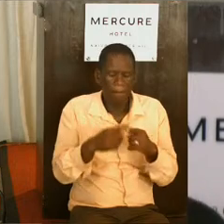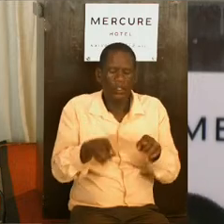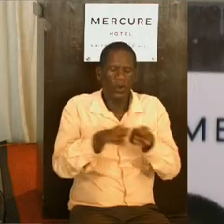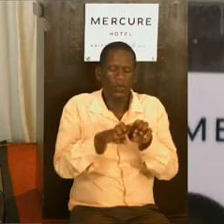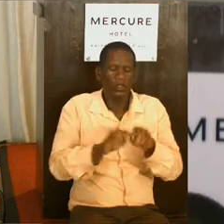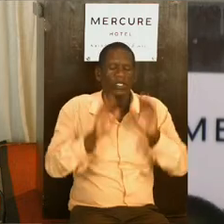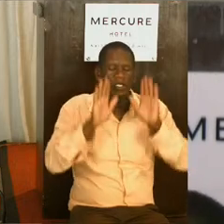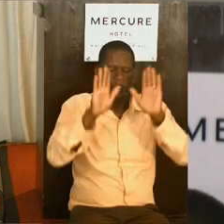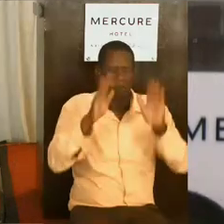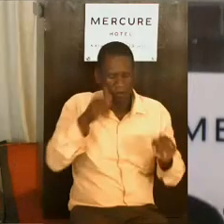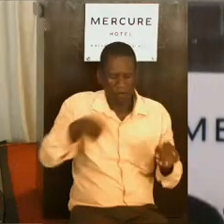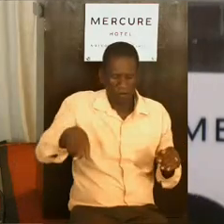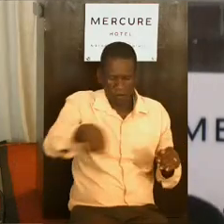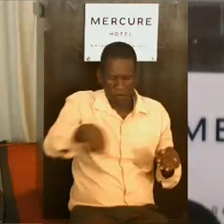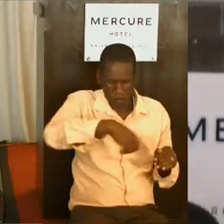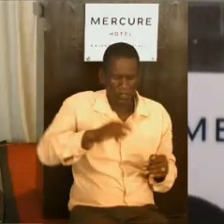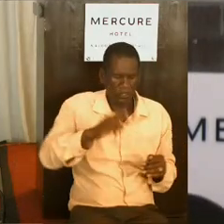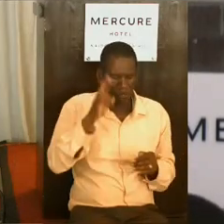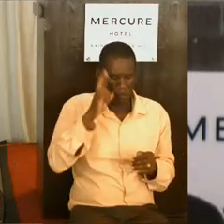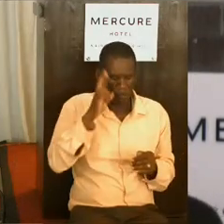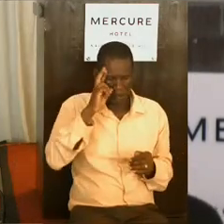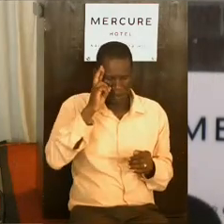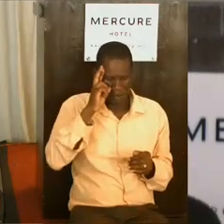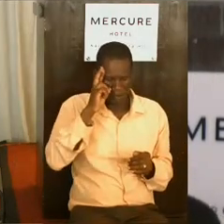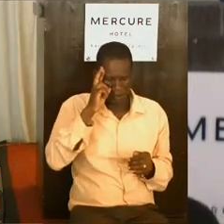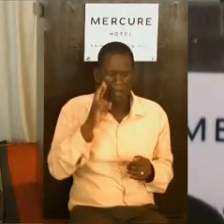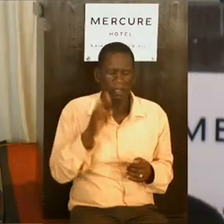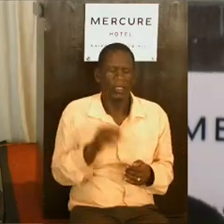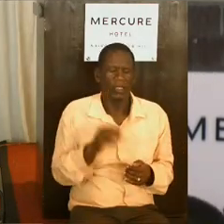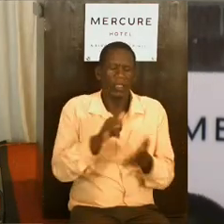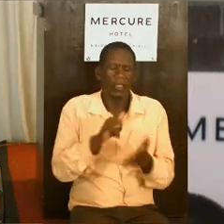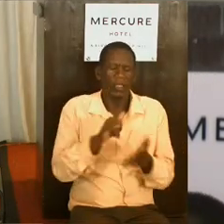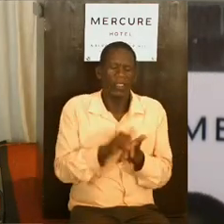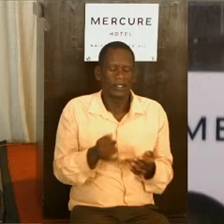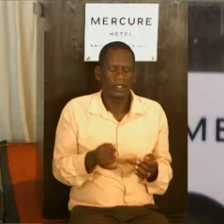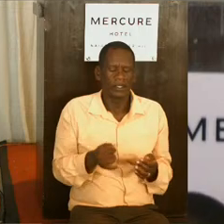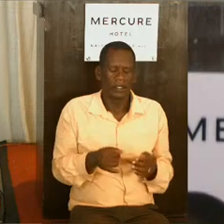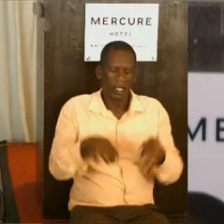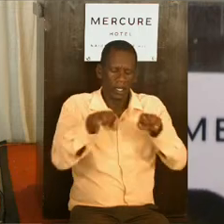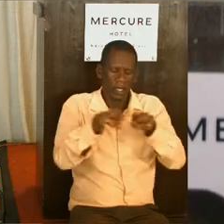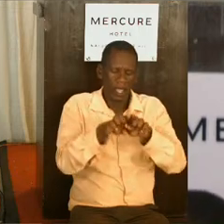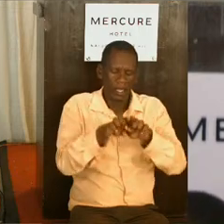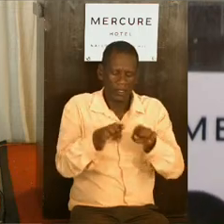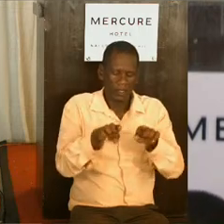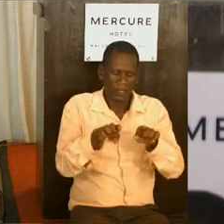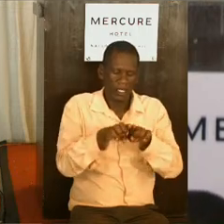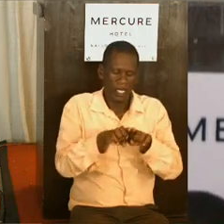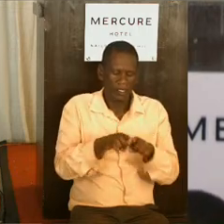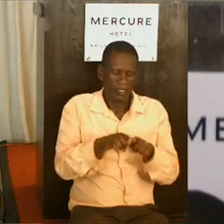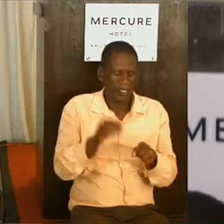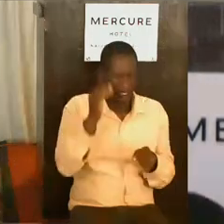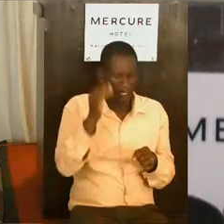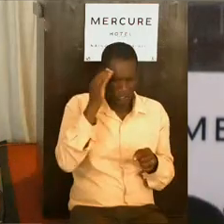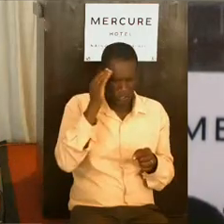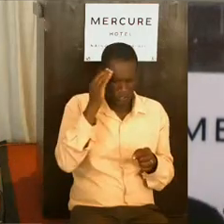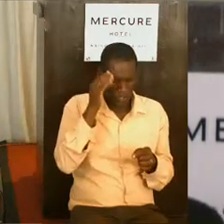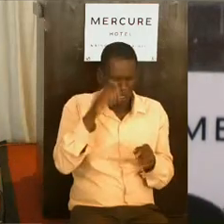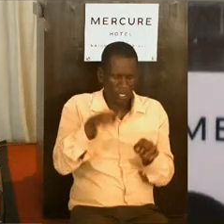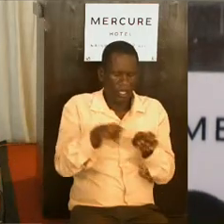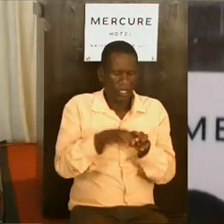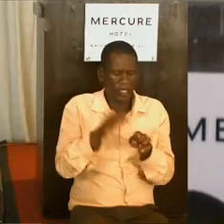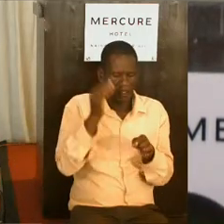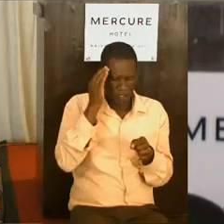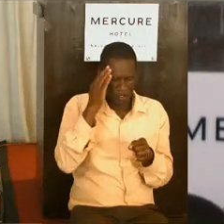it is also important for us to remember that as education was being